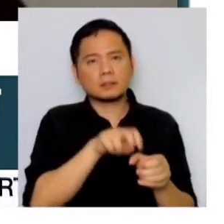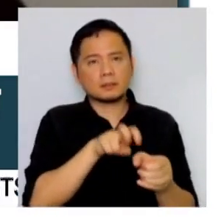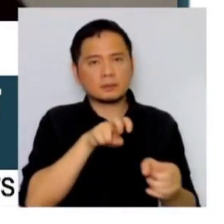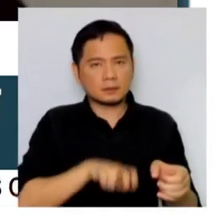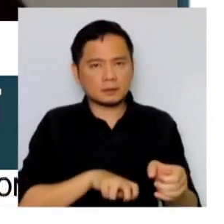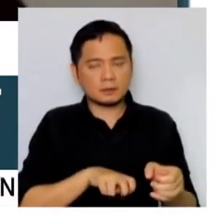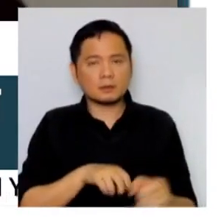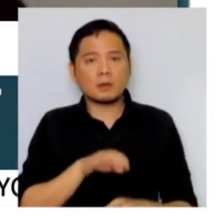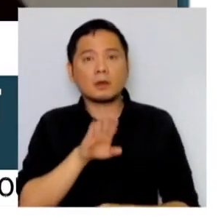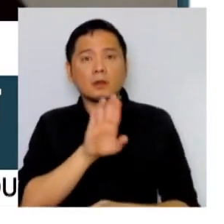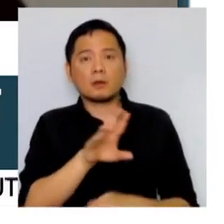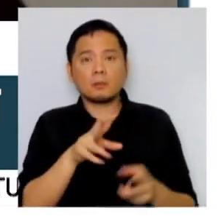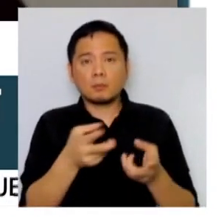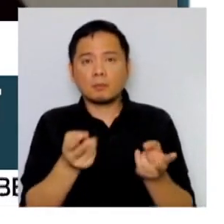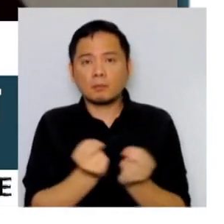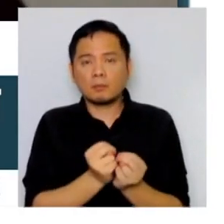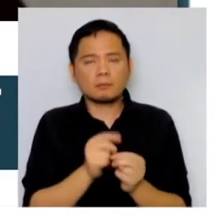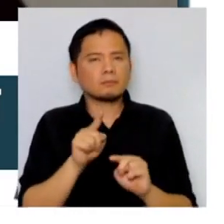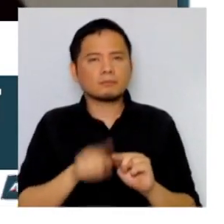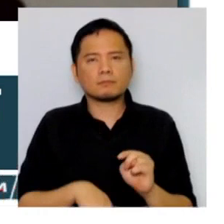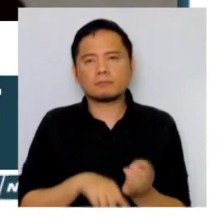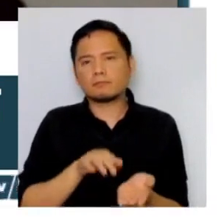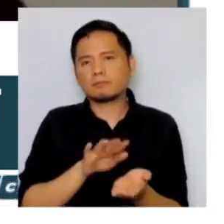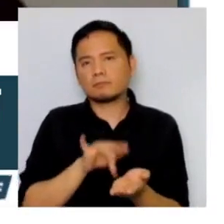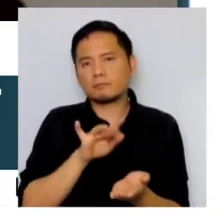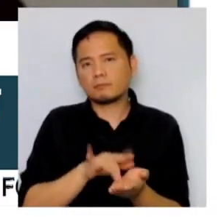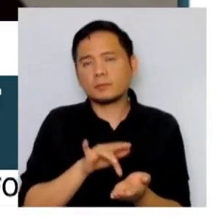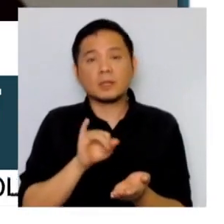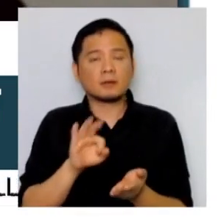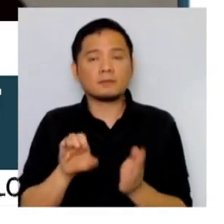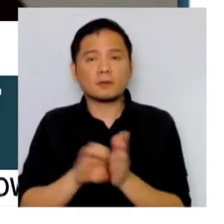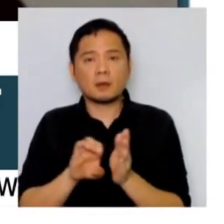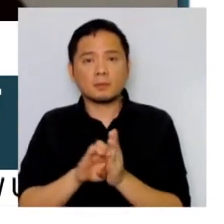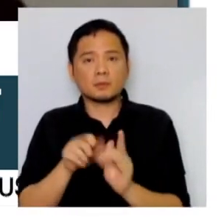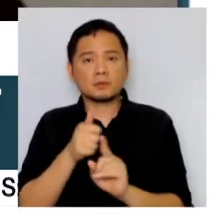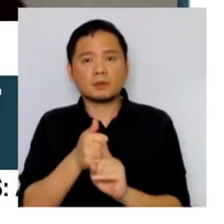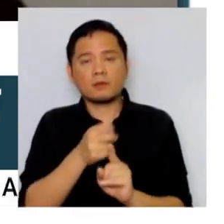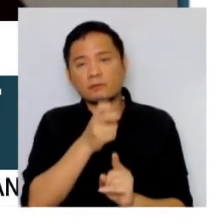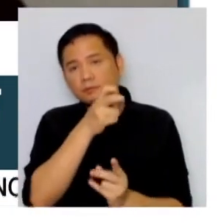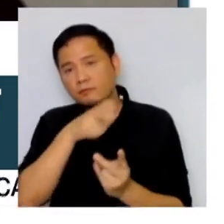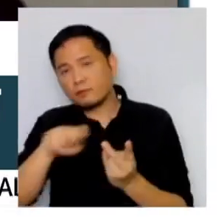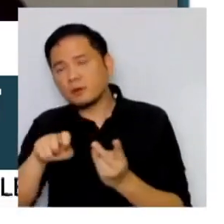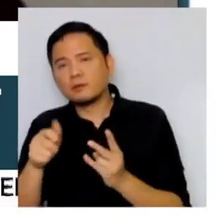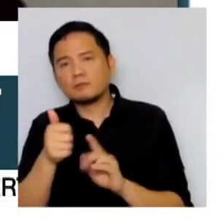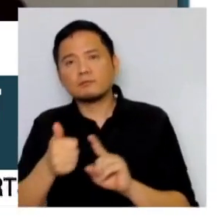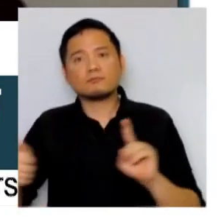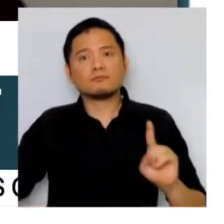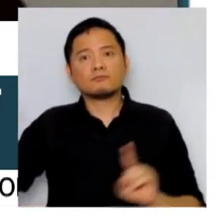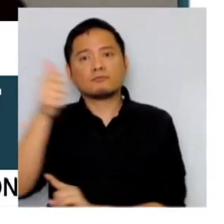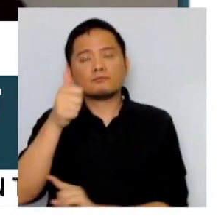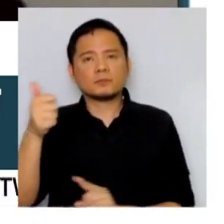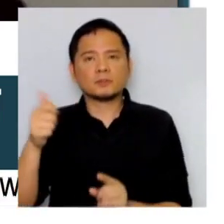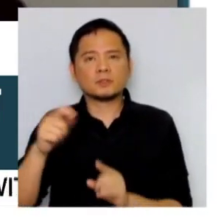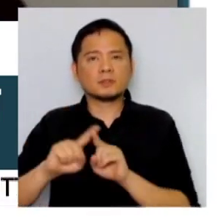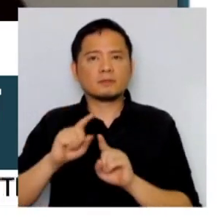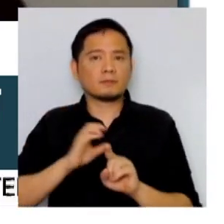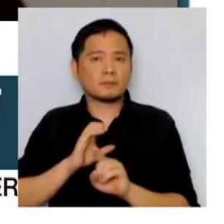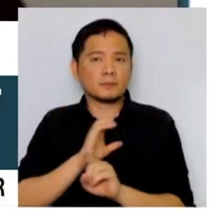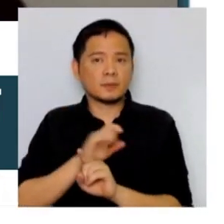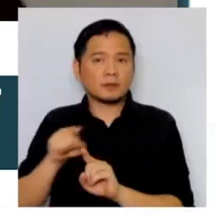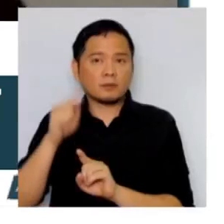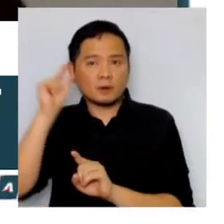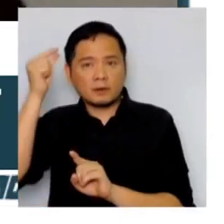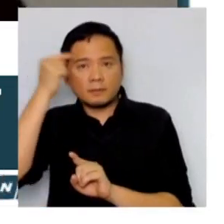position, particularly if they become chairs of committees that decide on certain